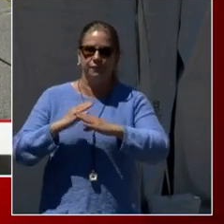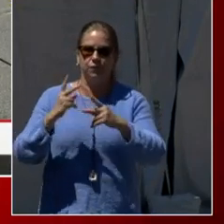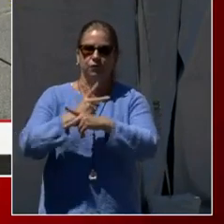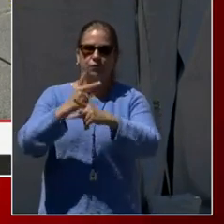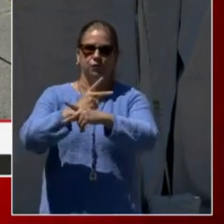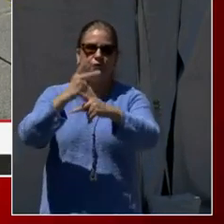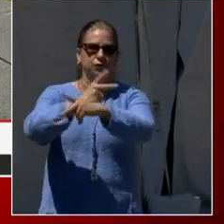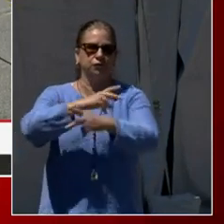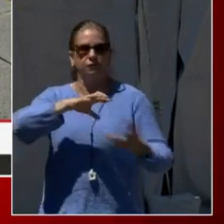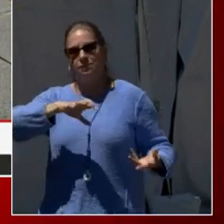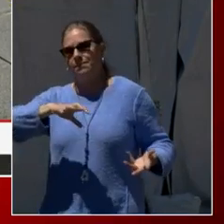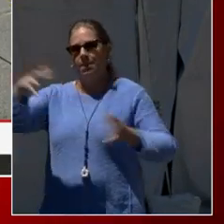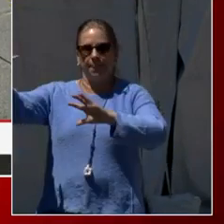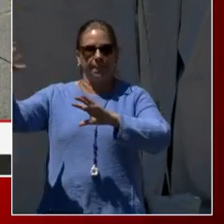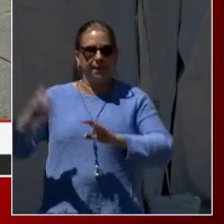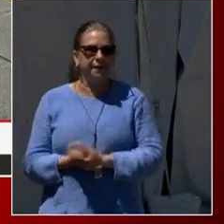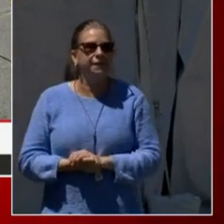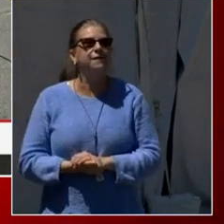Yes, Lou.